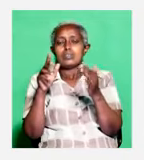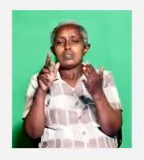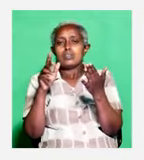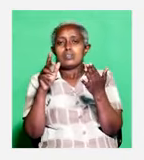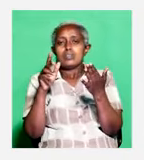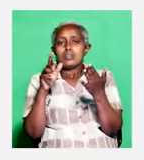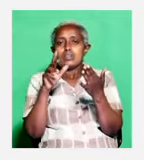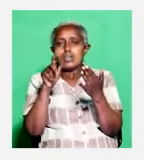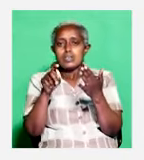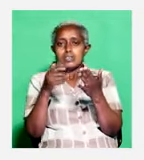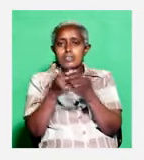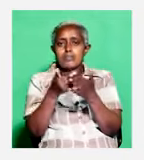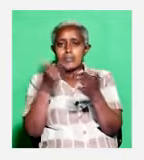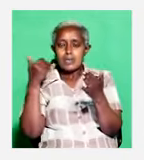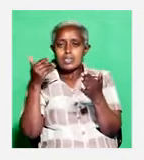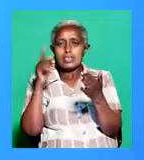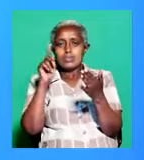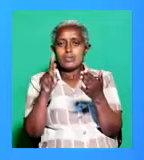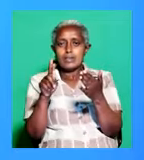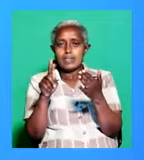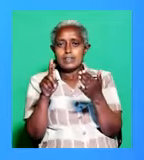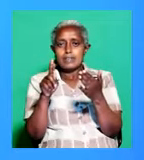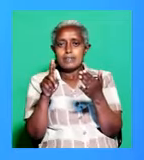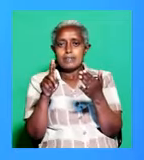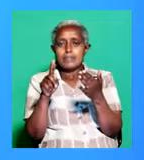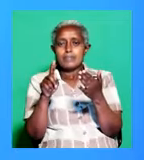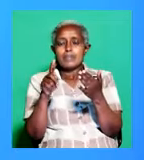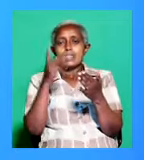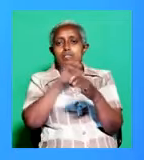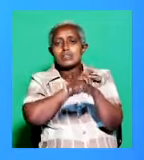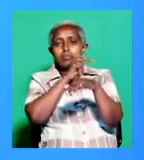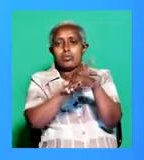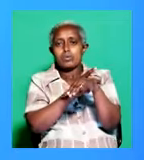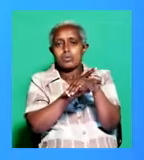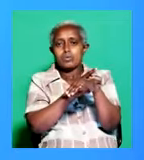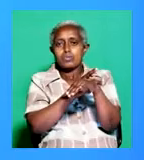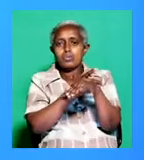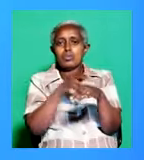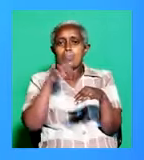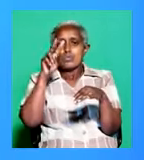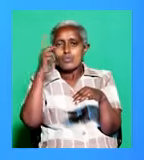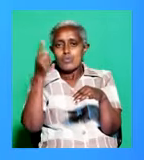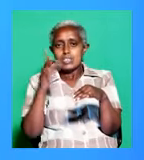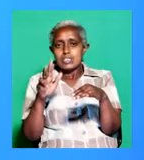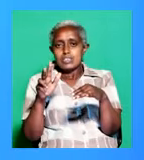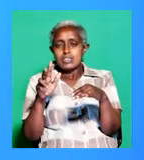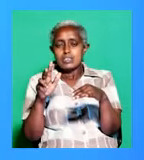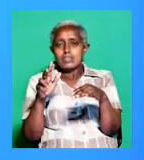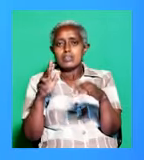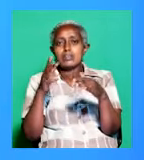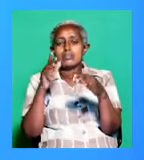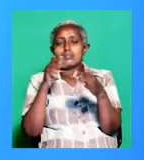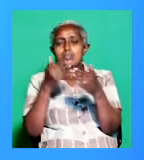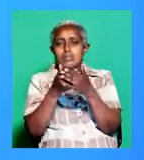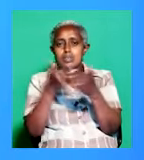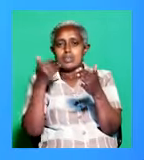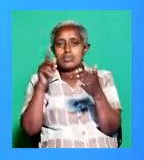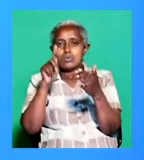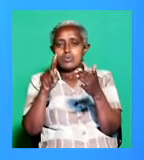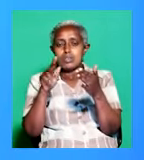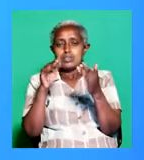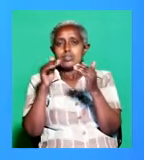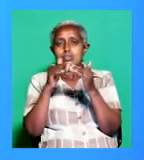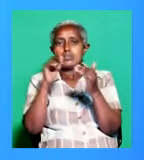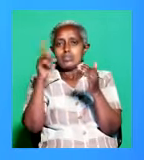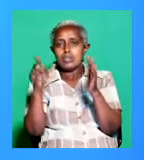into x minus 1, the power of 2 over 3 minus 1 is this negative